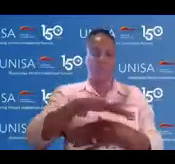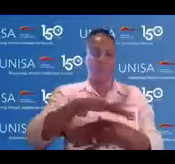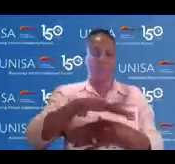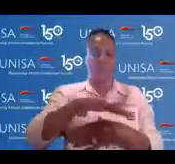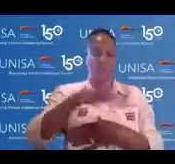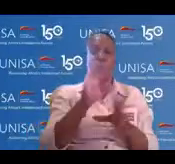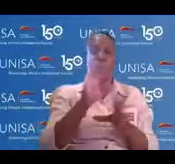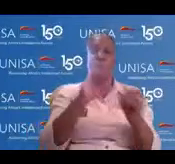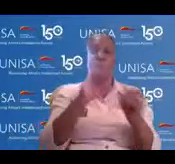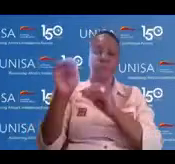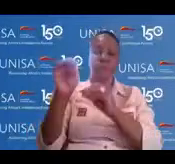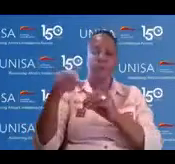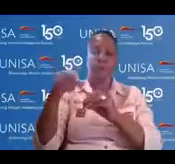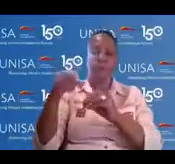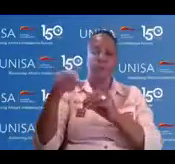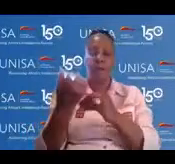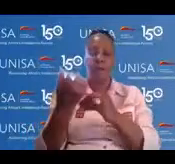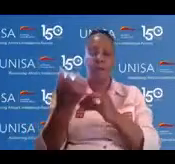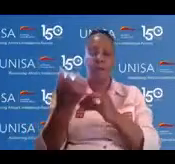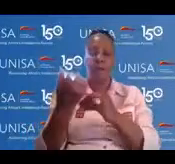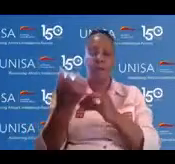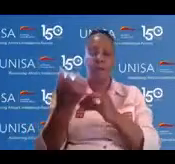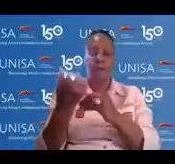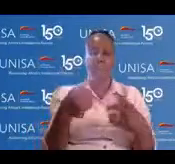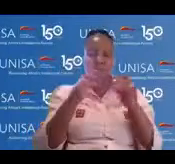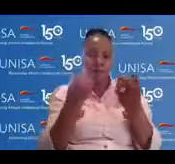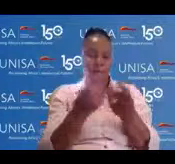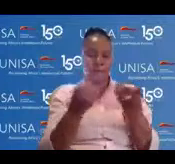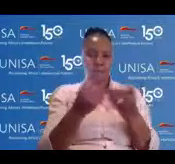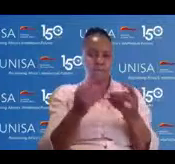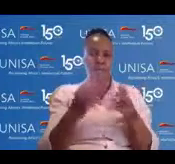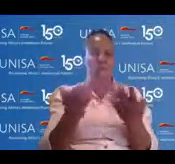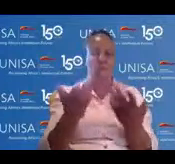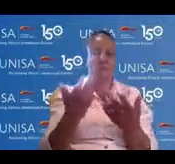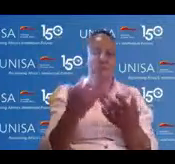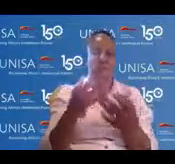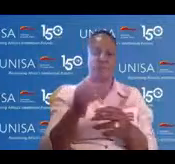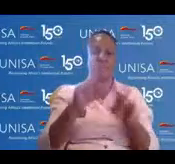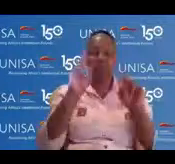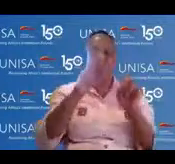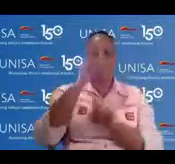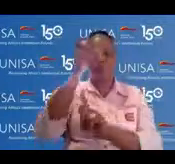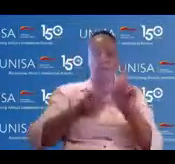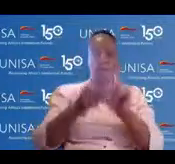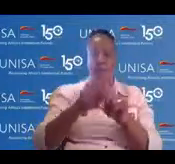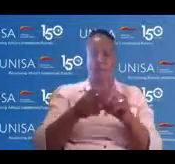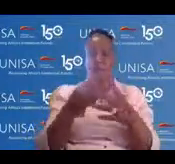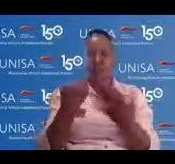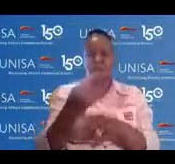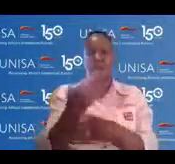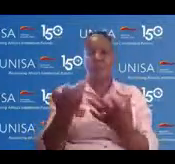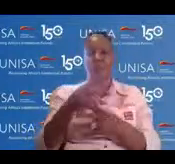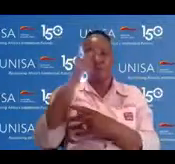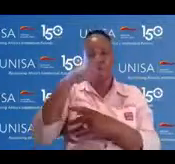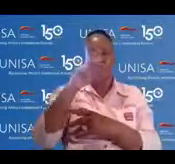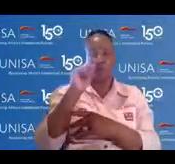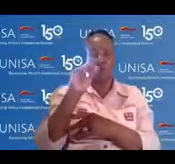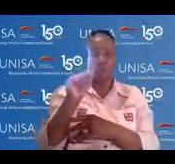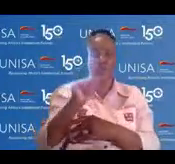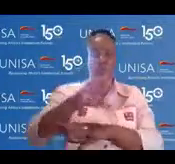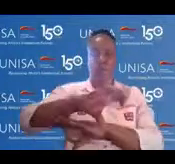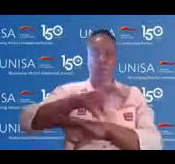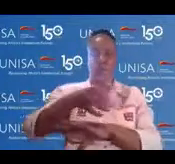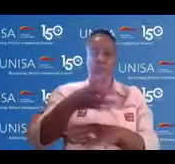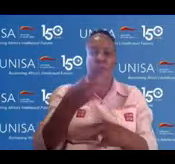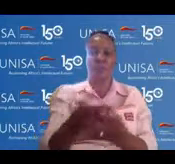our next reporting line. We have a supervisor based in Pretoria campus. We have 2 managers, one based